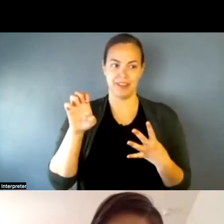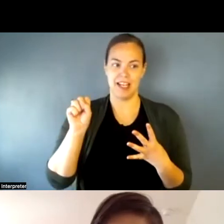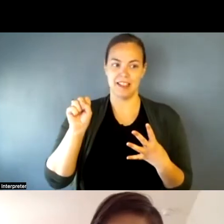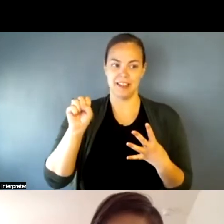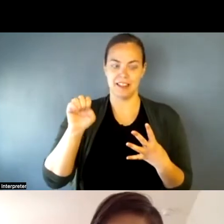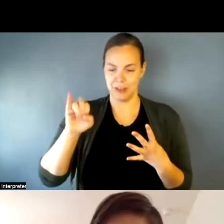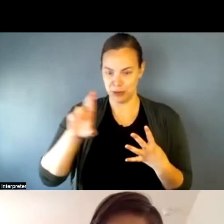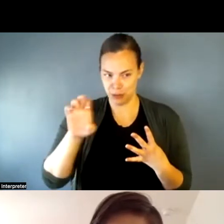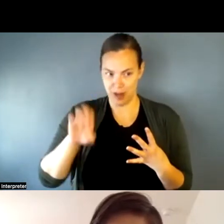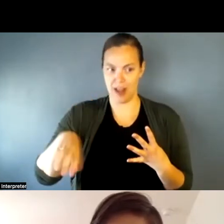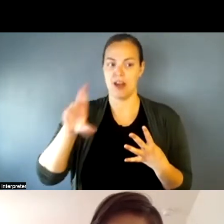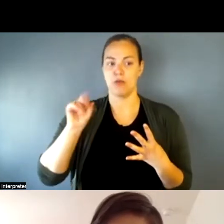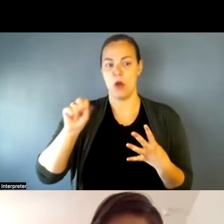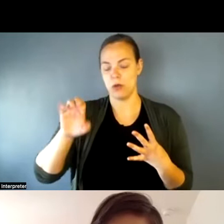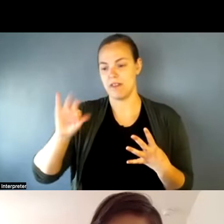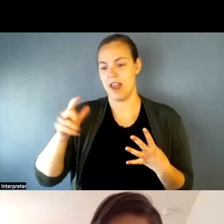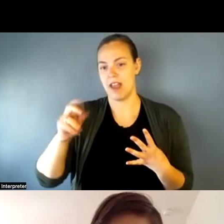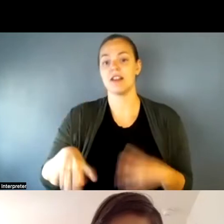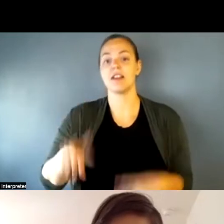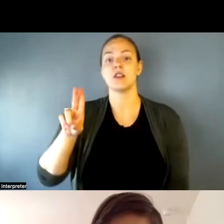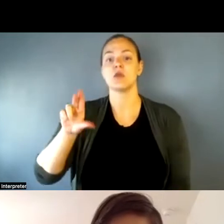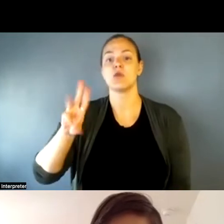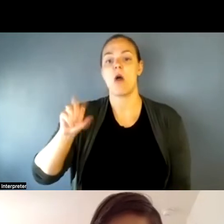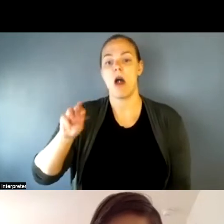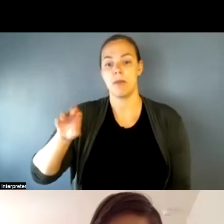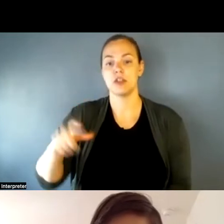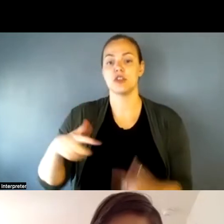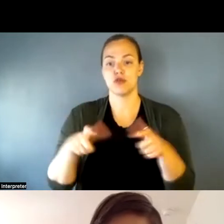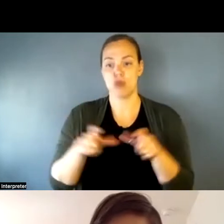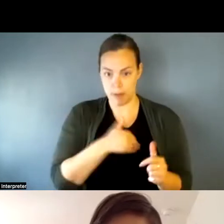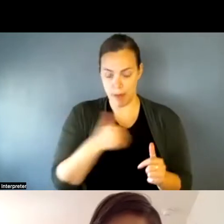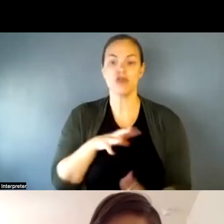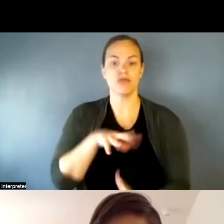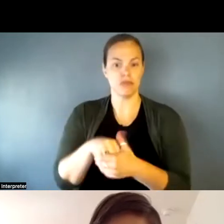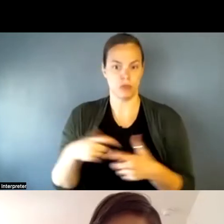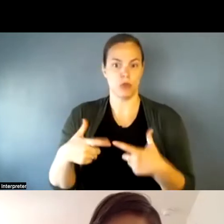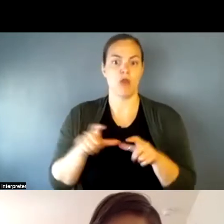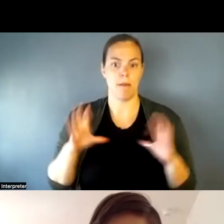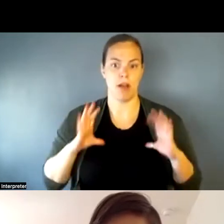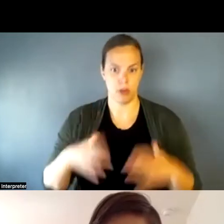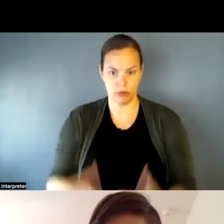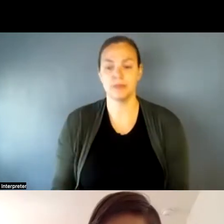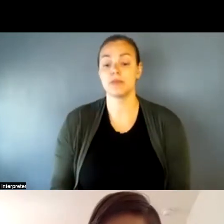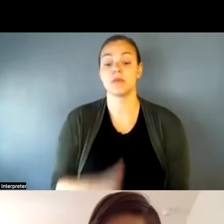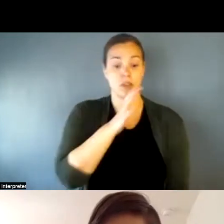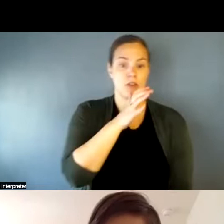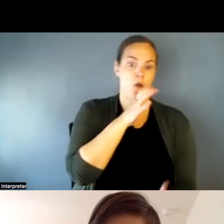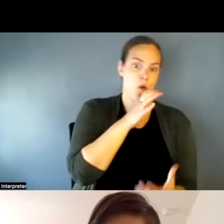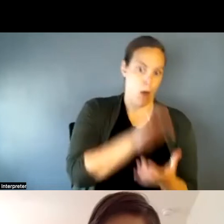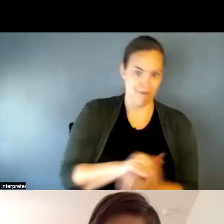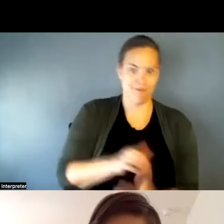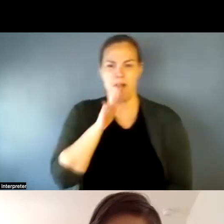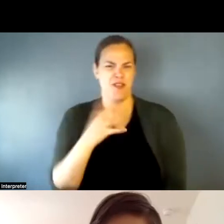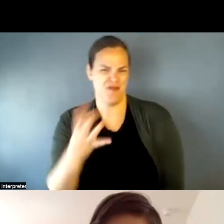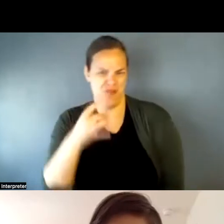She is a Duwamish tribal member, and she serves on the tribal council. She is a wife and mother of 4 amazing children.